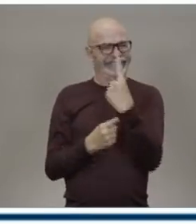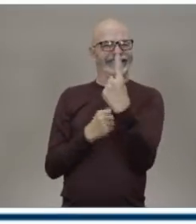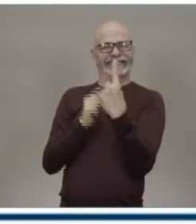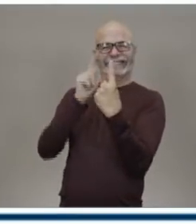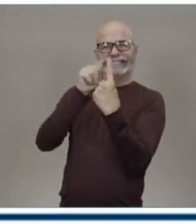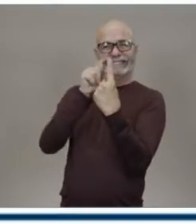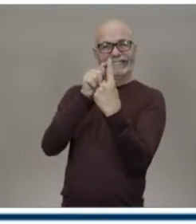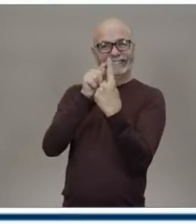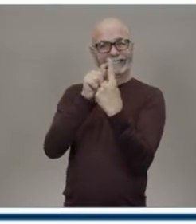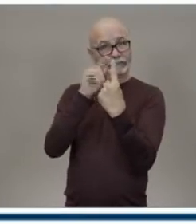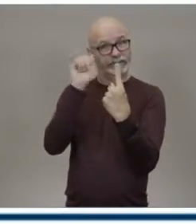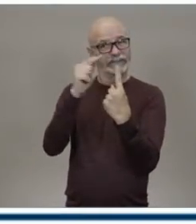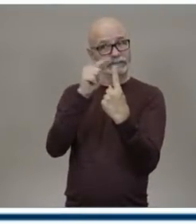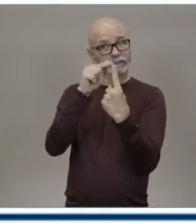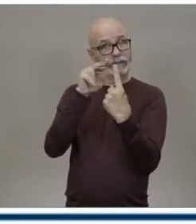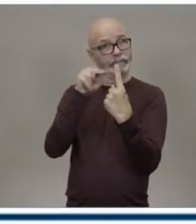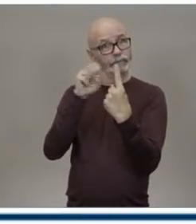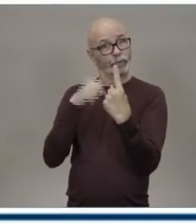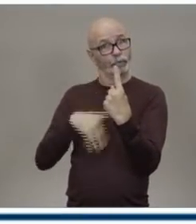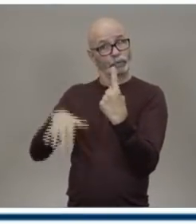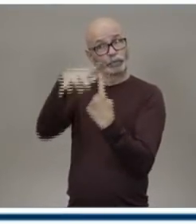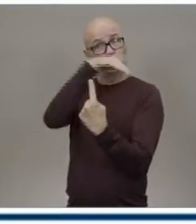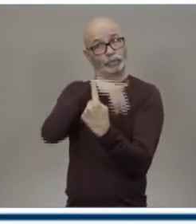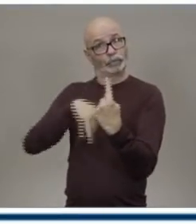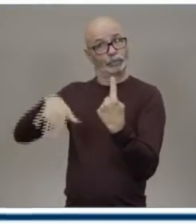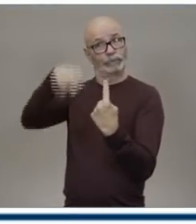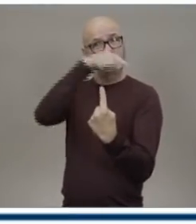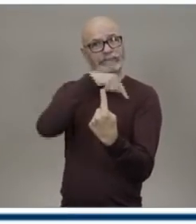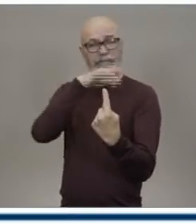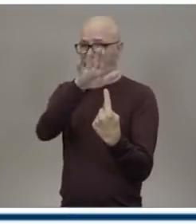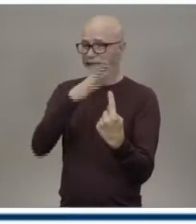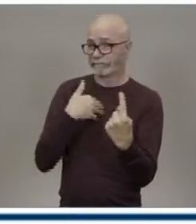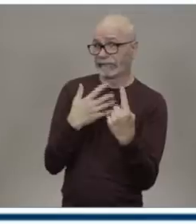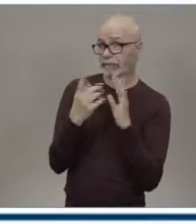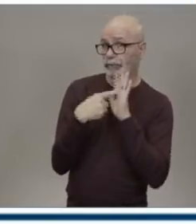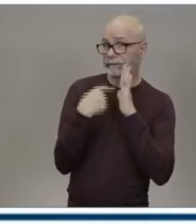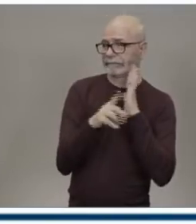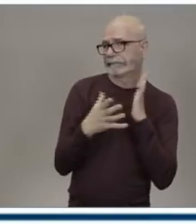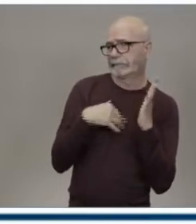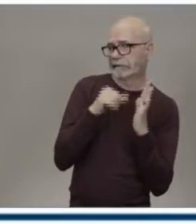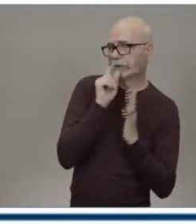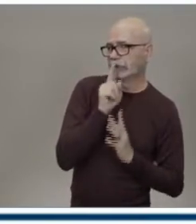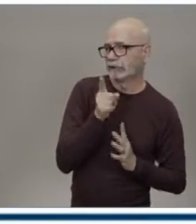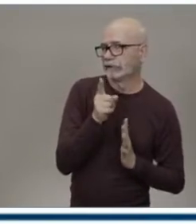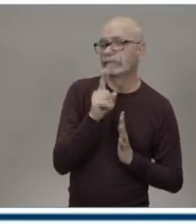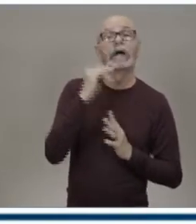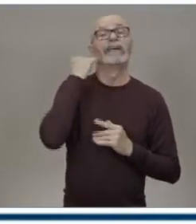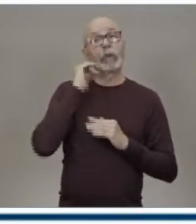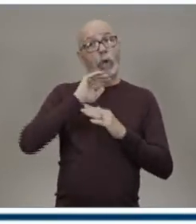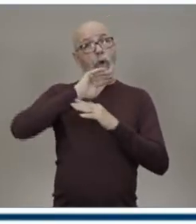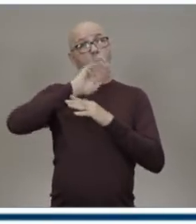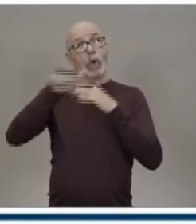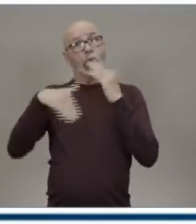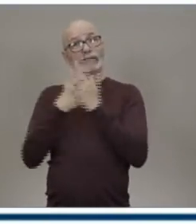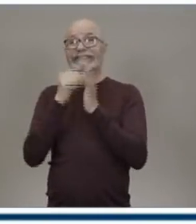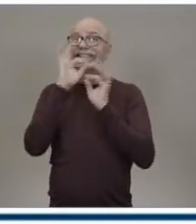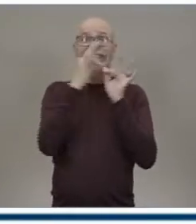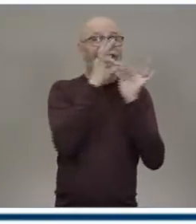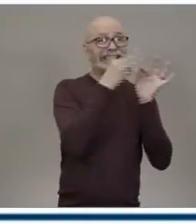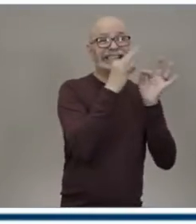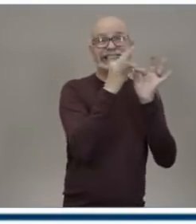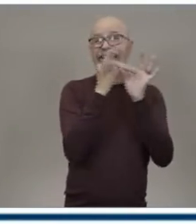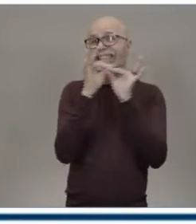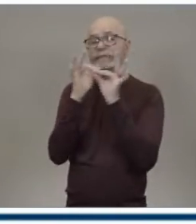said about not all tests, and correct me if I'm wrong, but not all samples are being tested for it, only those who are being